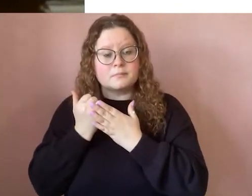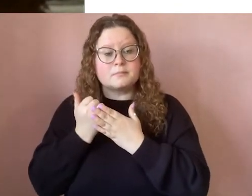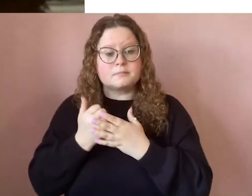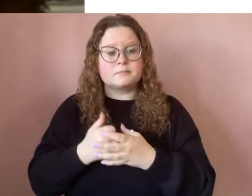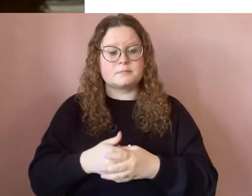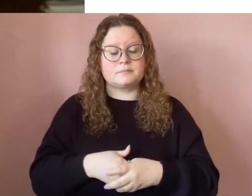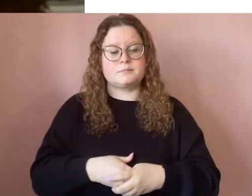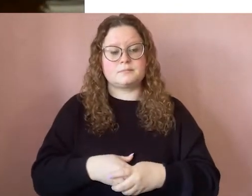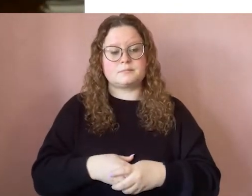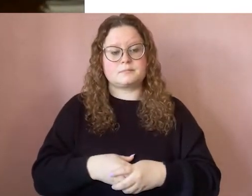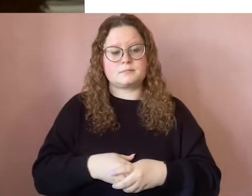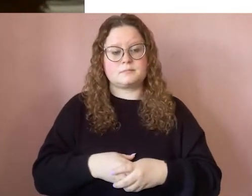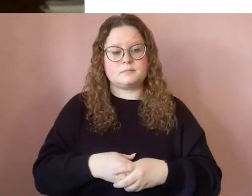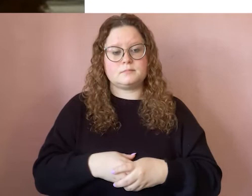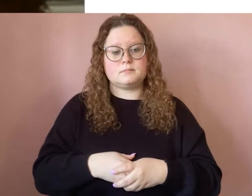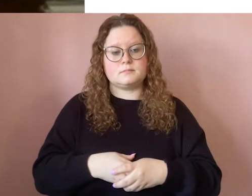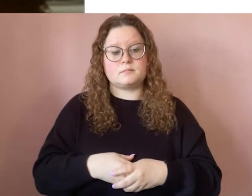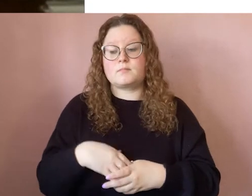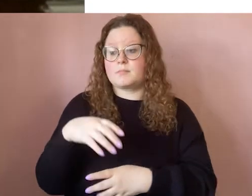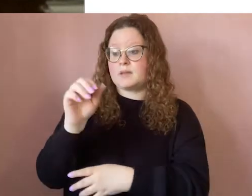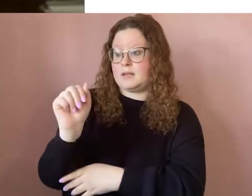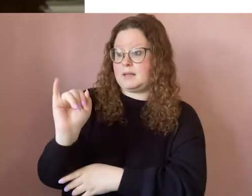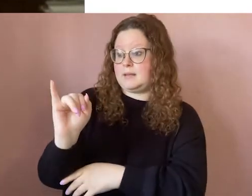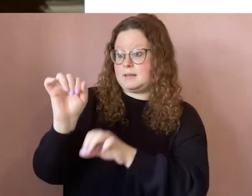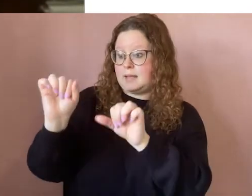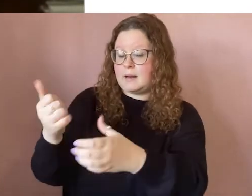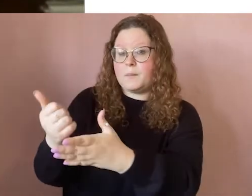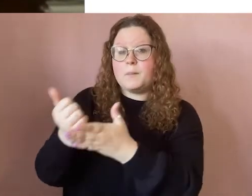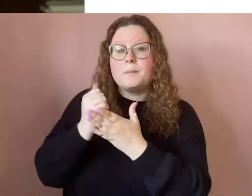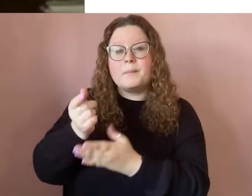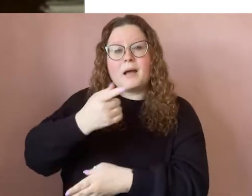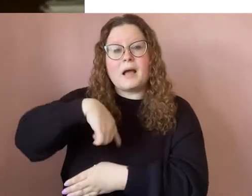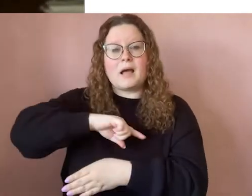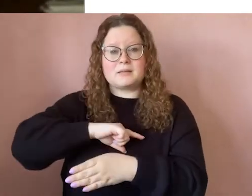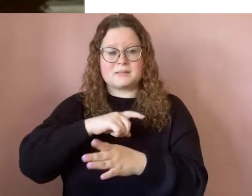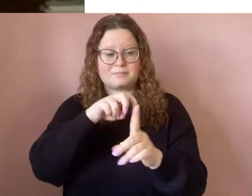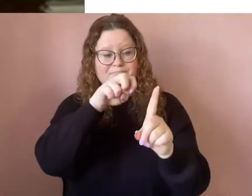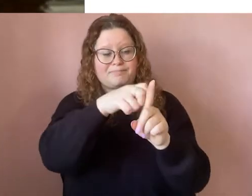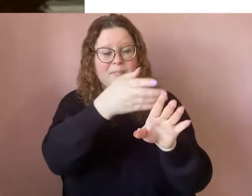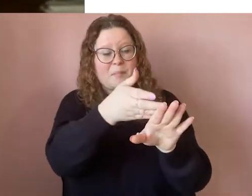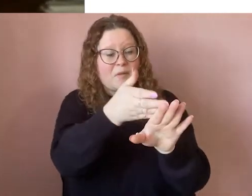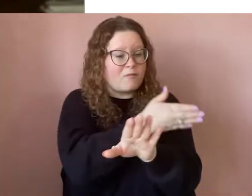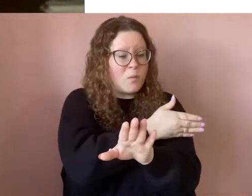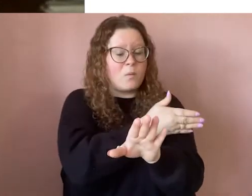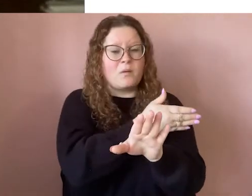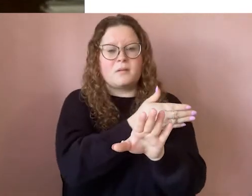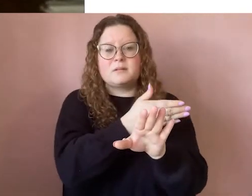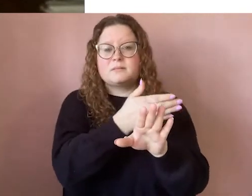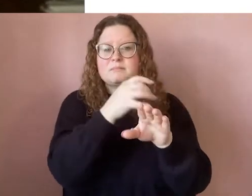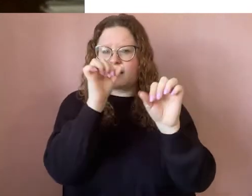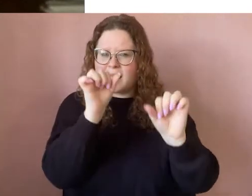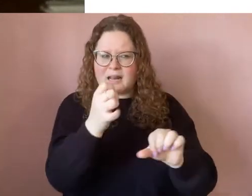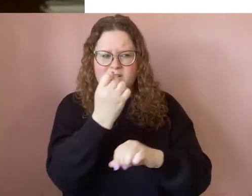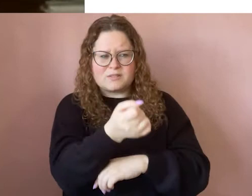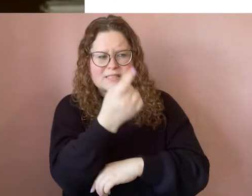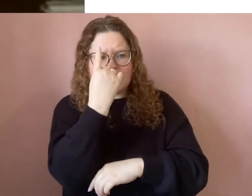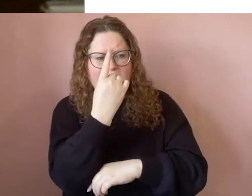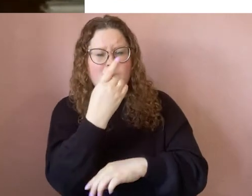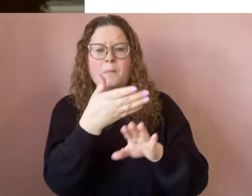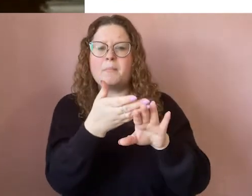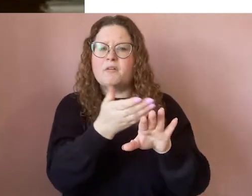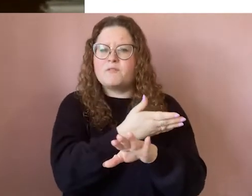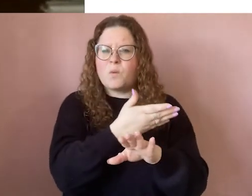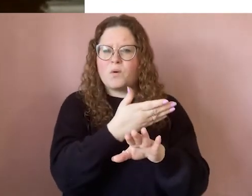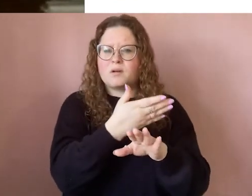Can help us understand and can help us reach people quickly before the concern or the death or